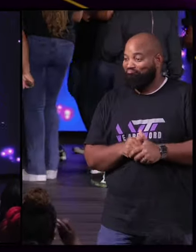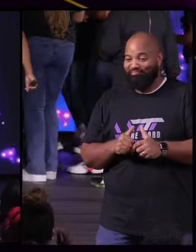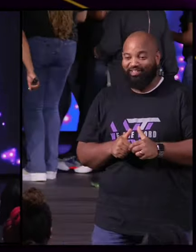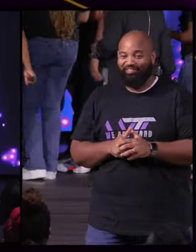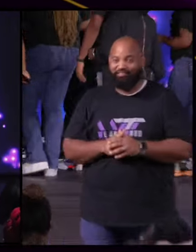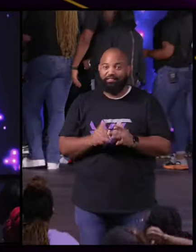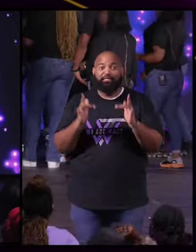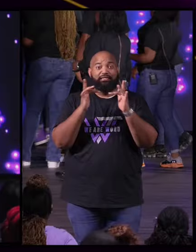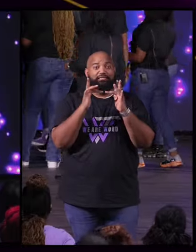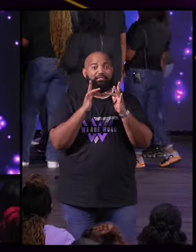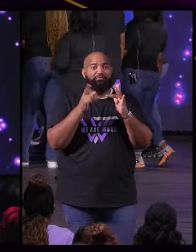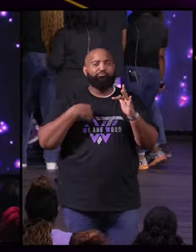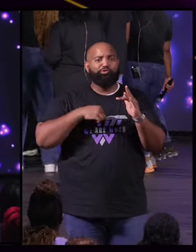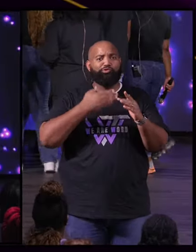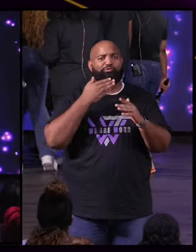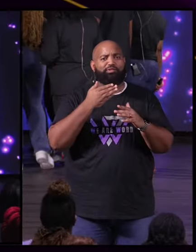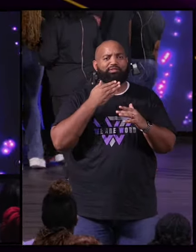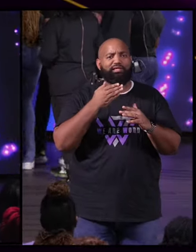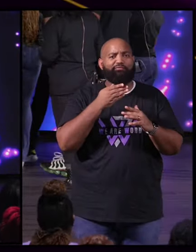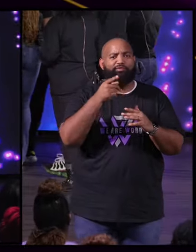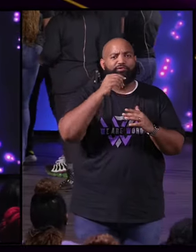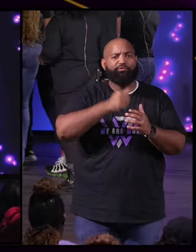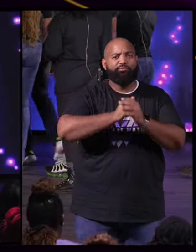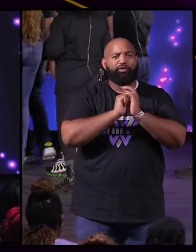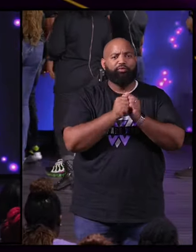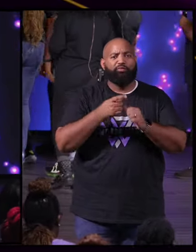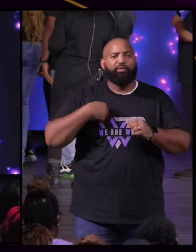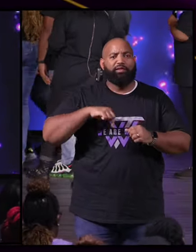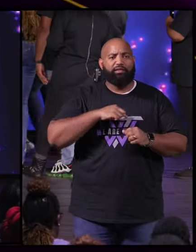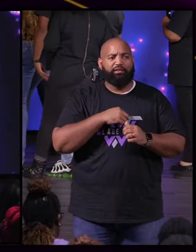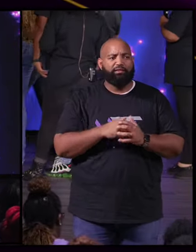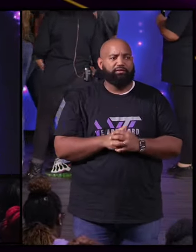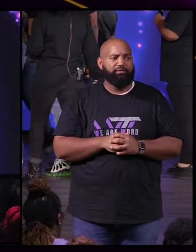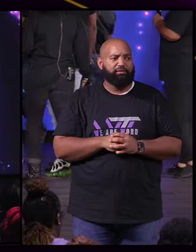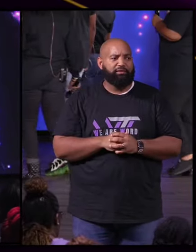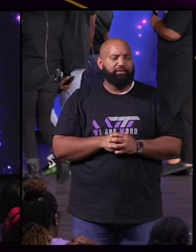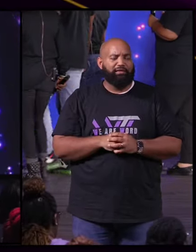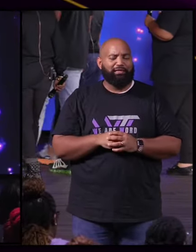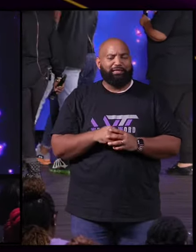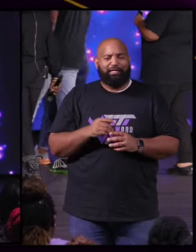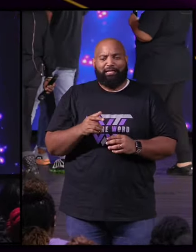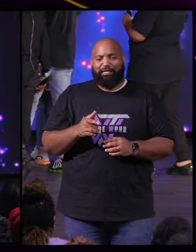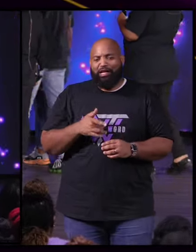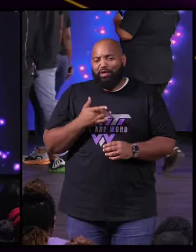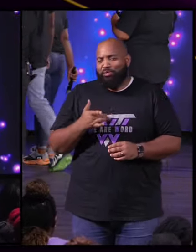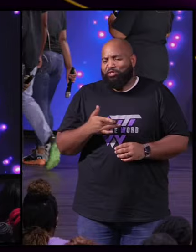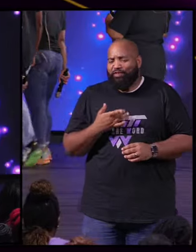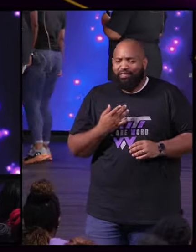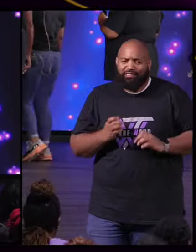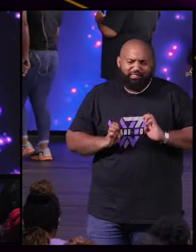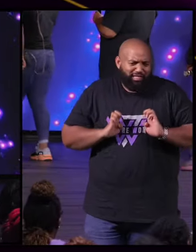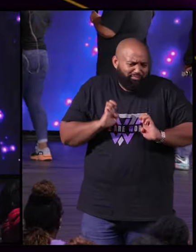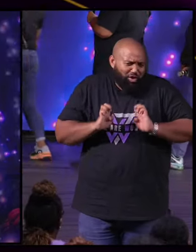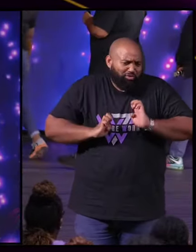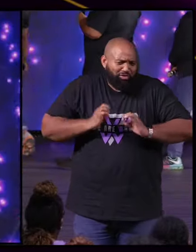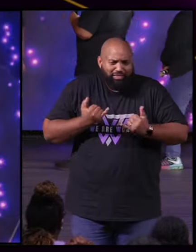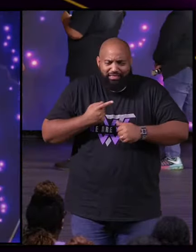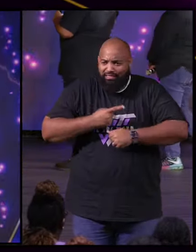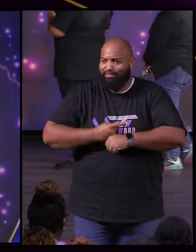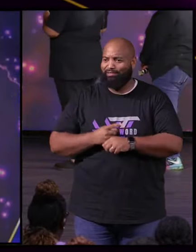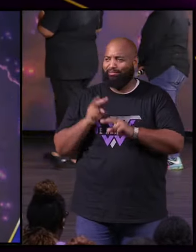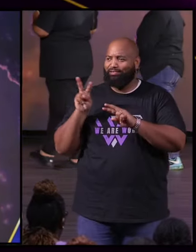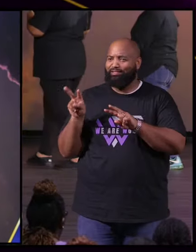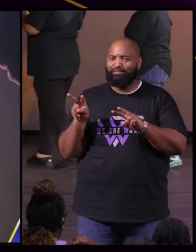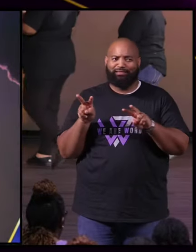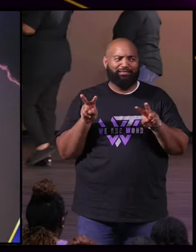East City Campus, we're grateful that you're worshiping with us. I got a little emotional today just looking at